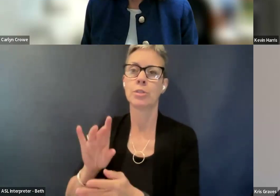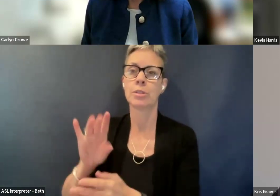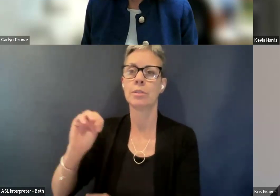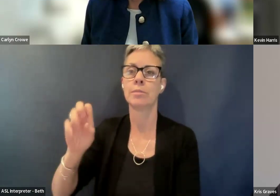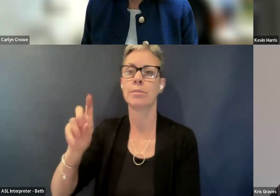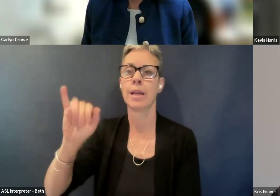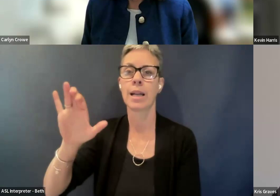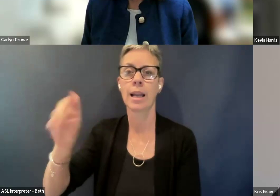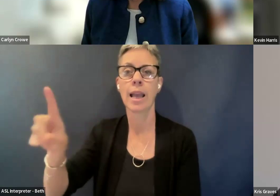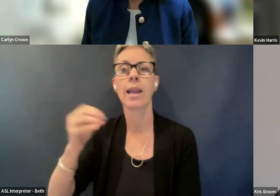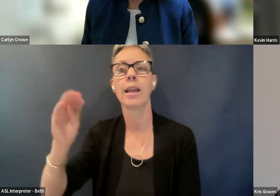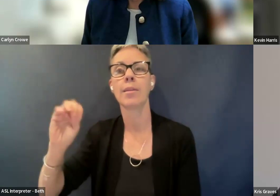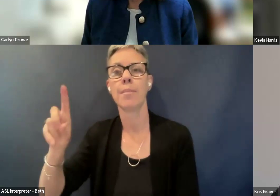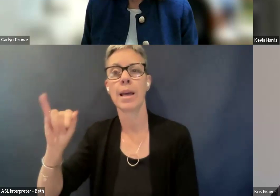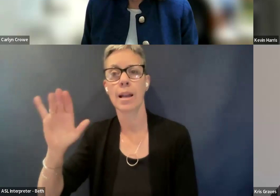because